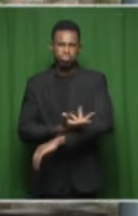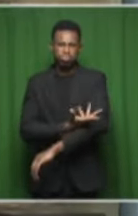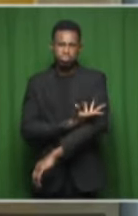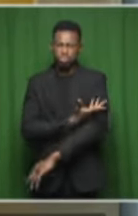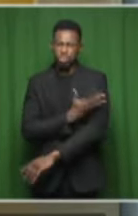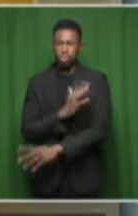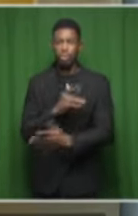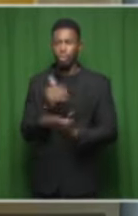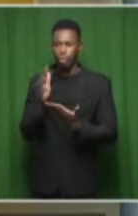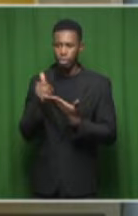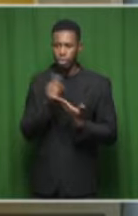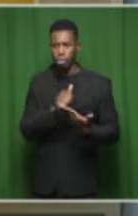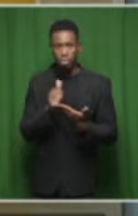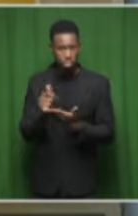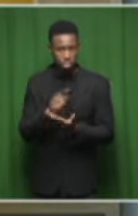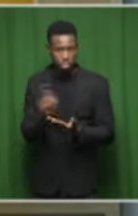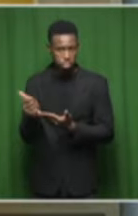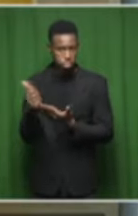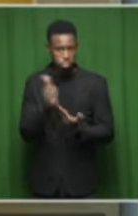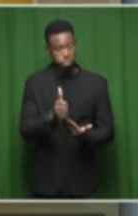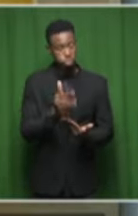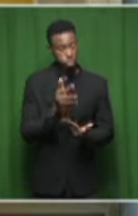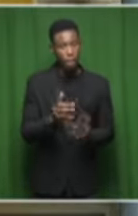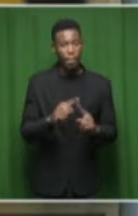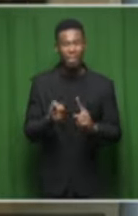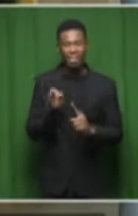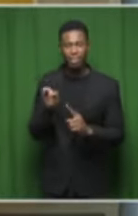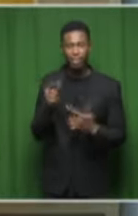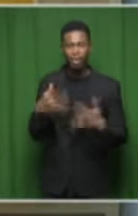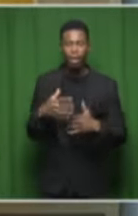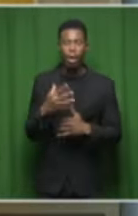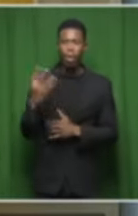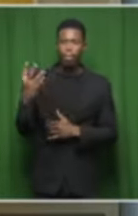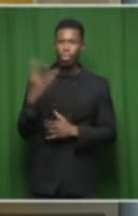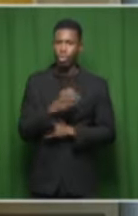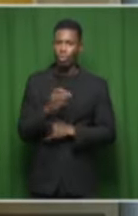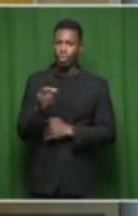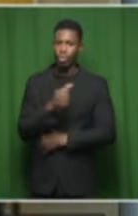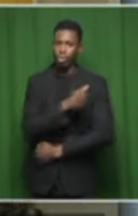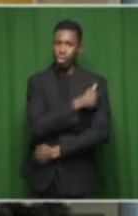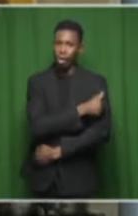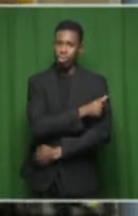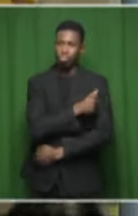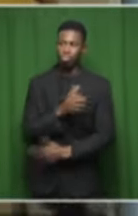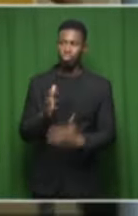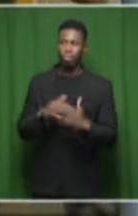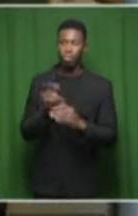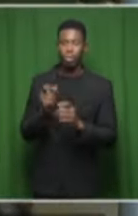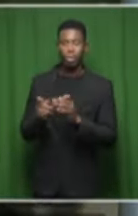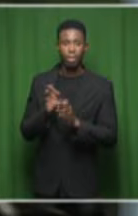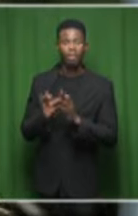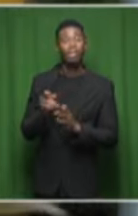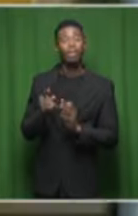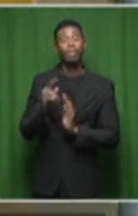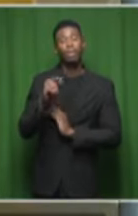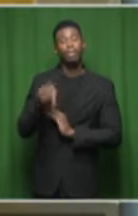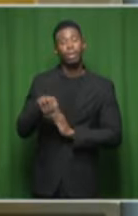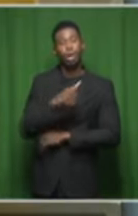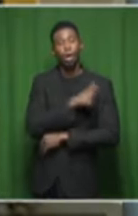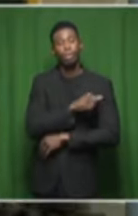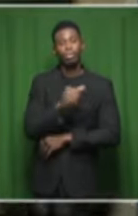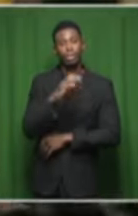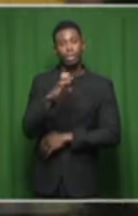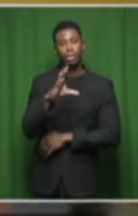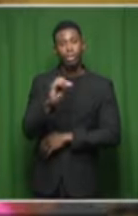area. But to talk to us more about this beautiful state-of-the-art hospital, I am joined by the CEO of the hospital,